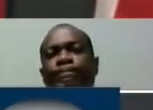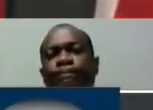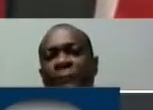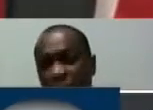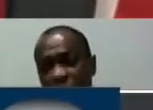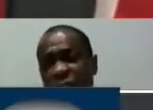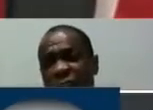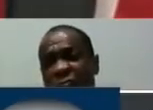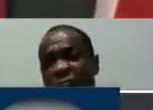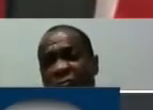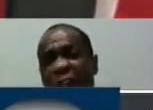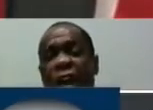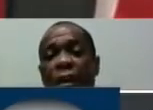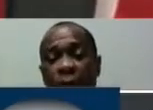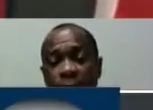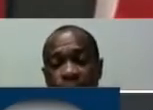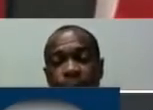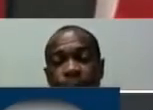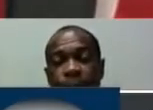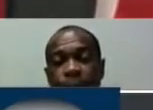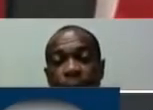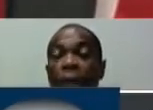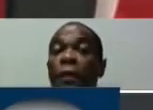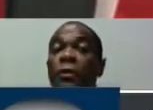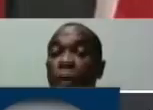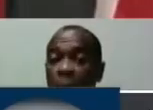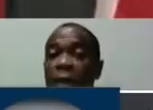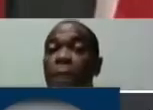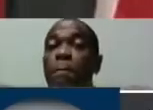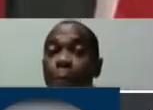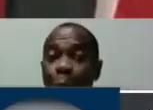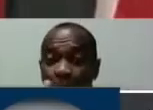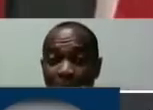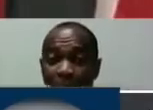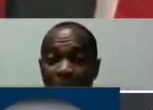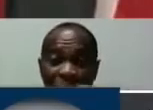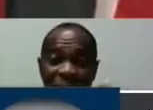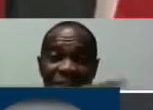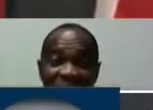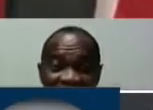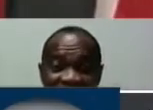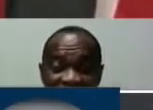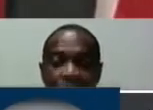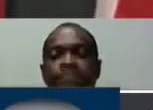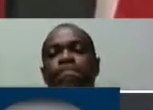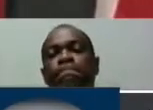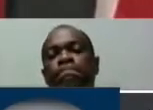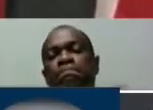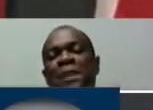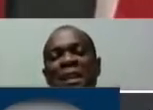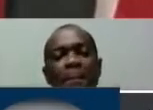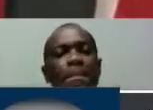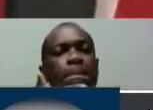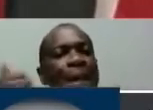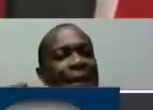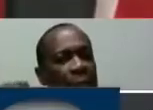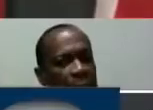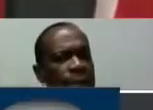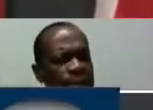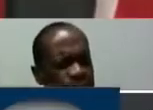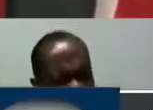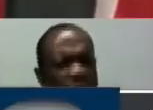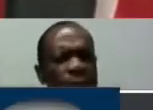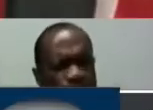more vaccinated the population is, the better is the possibility of responding with an